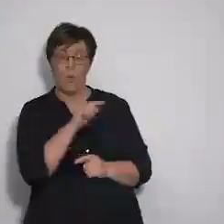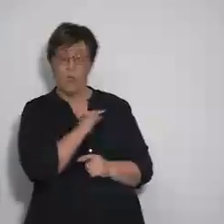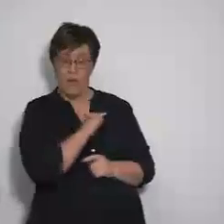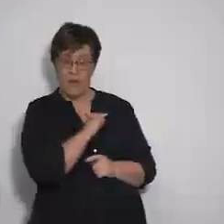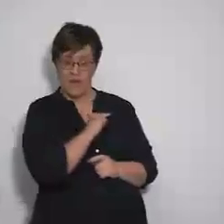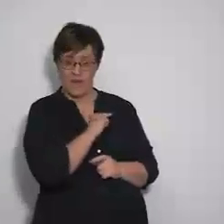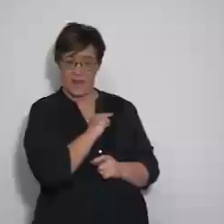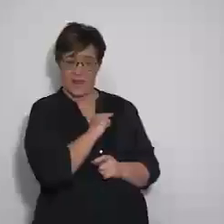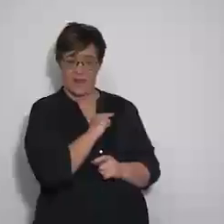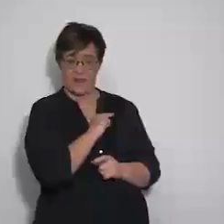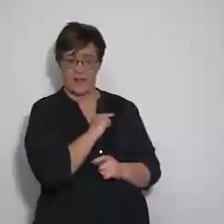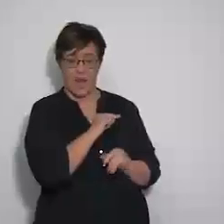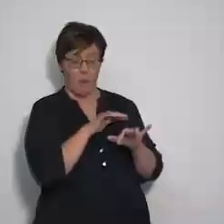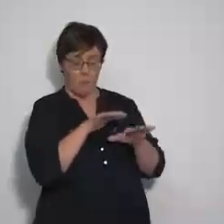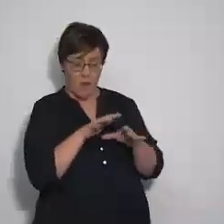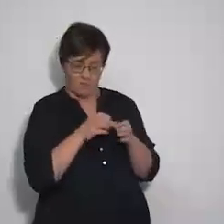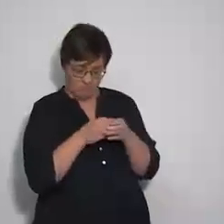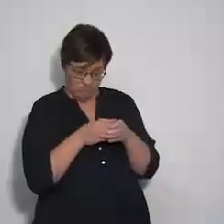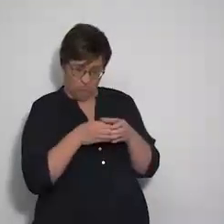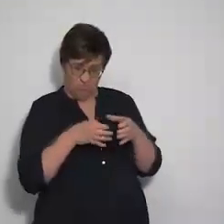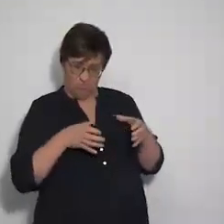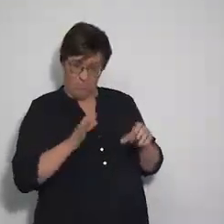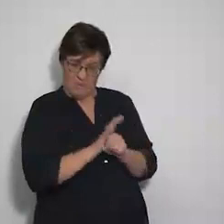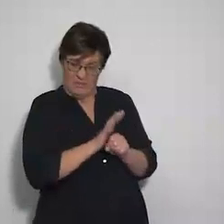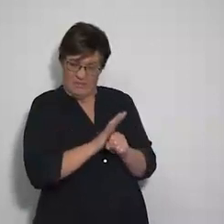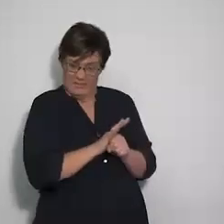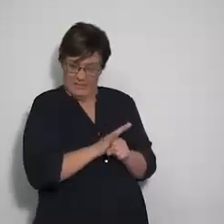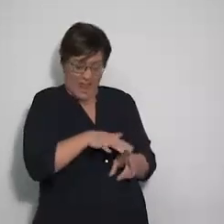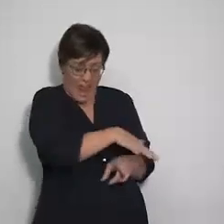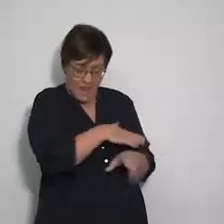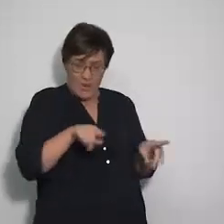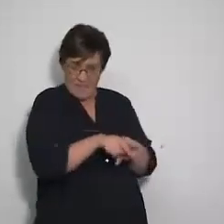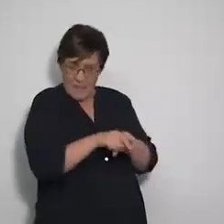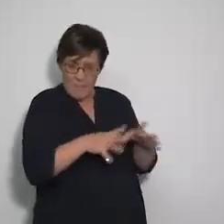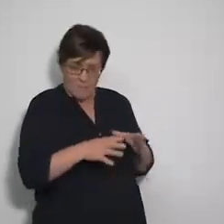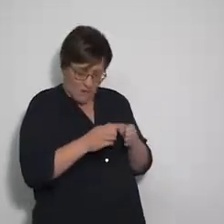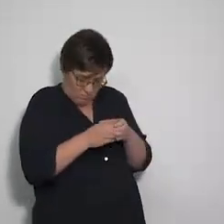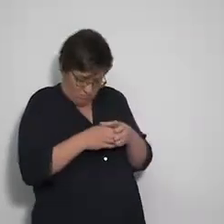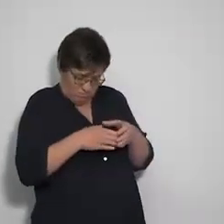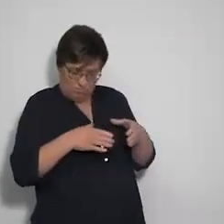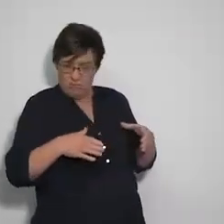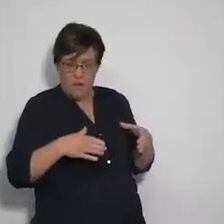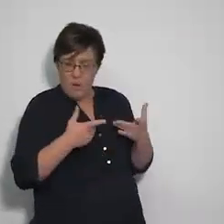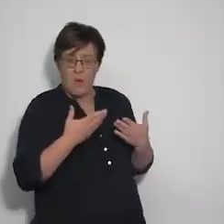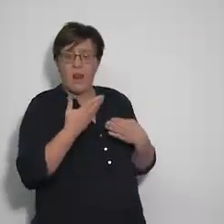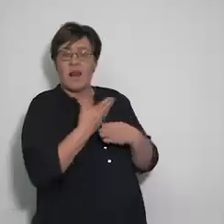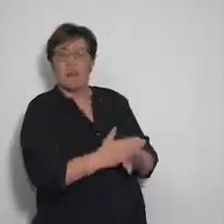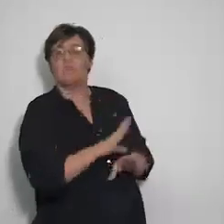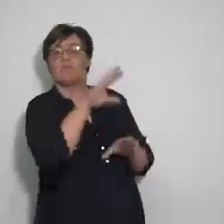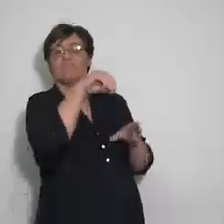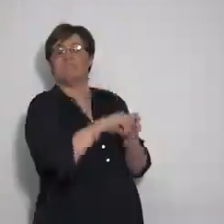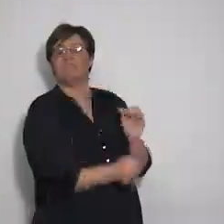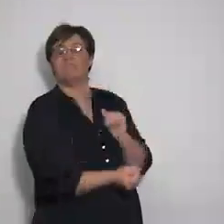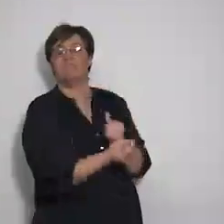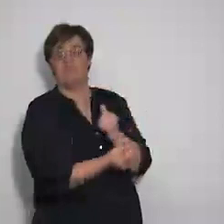the density of our population increases, so limiting factors are